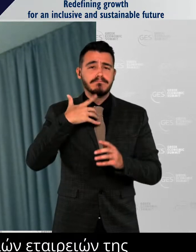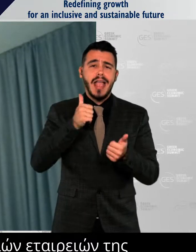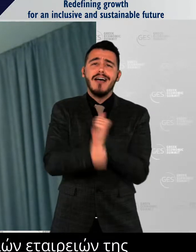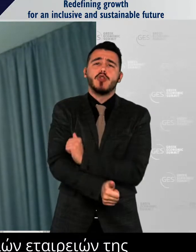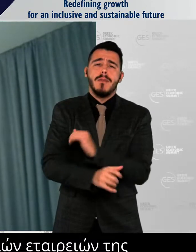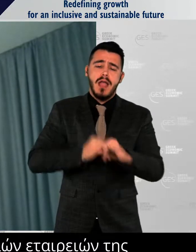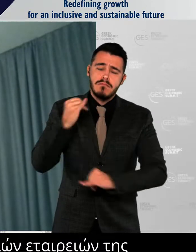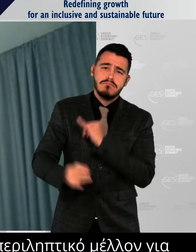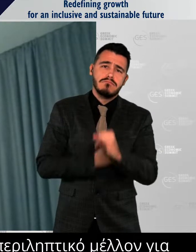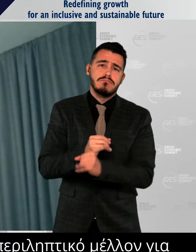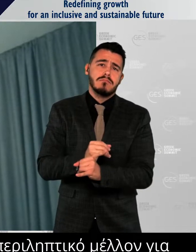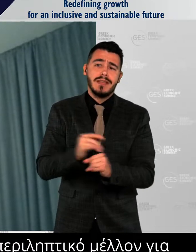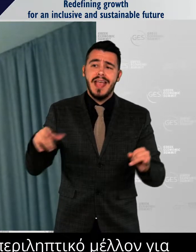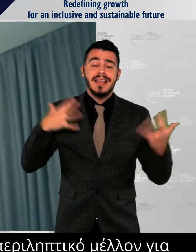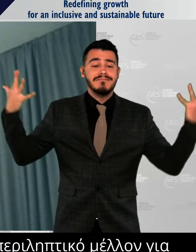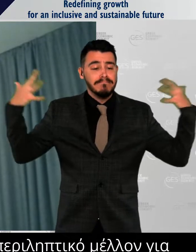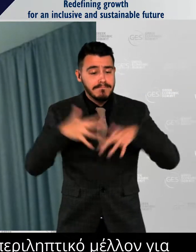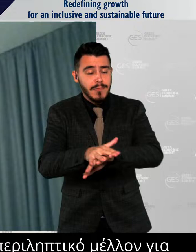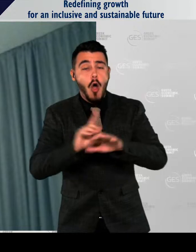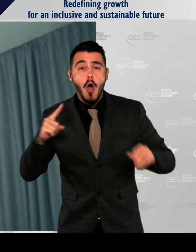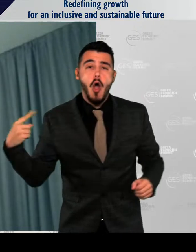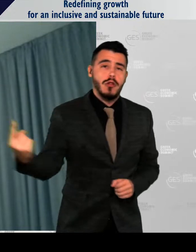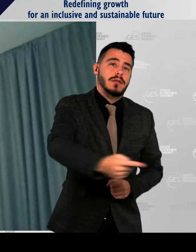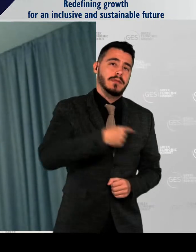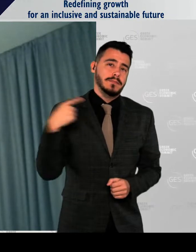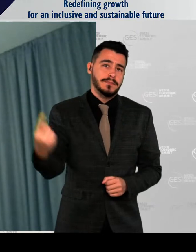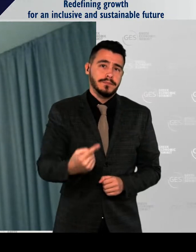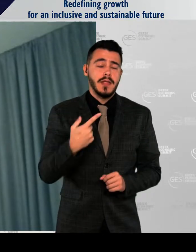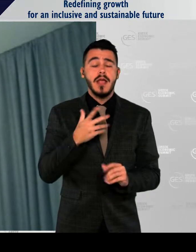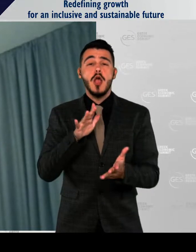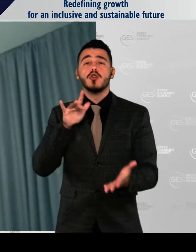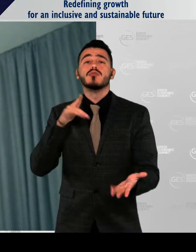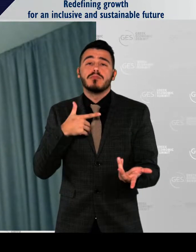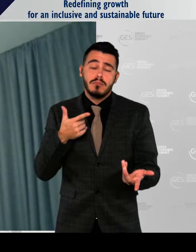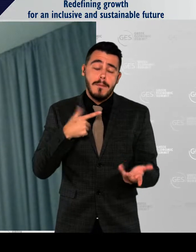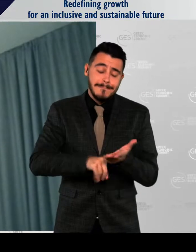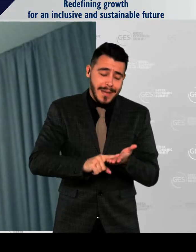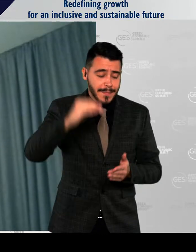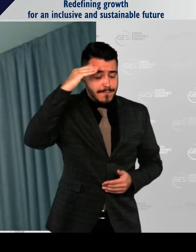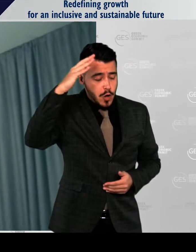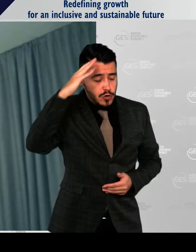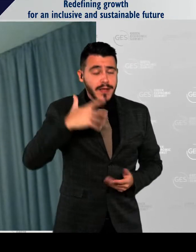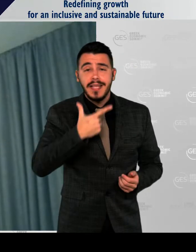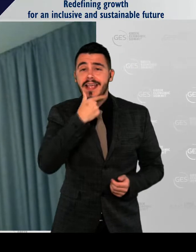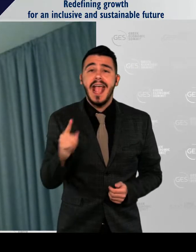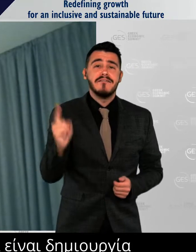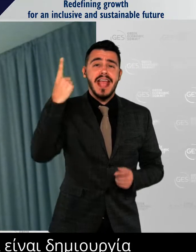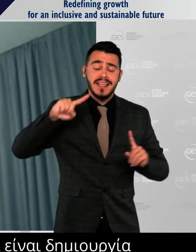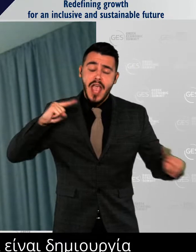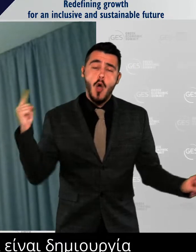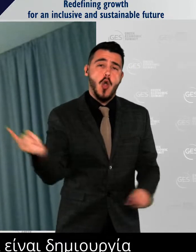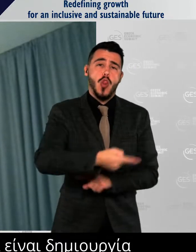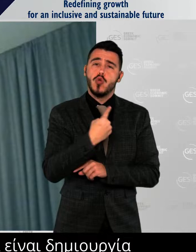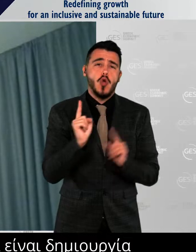technology should be to give an opportunity to everyone. This is, as Cisco, what we want to do. And the